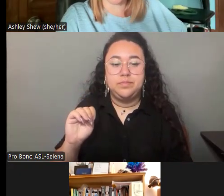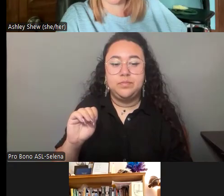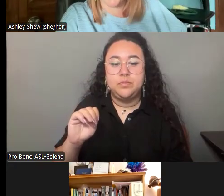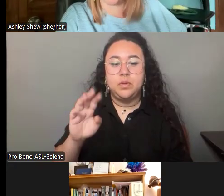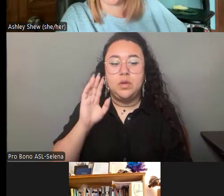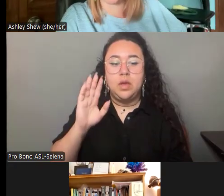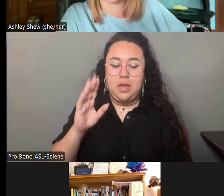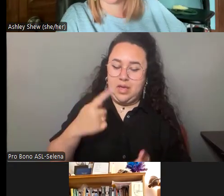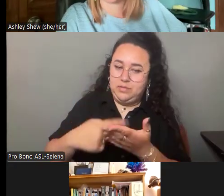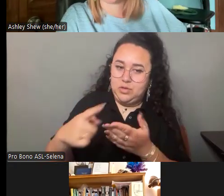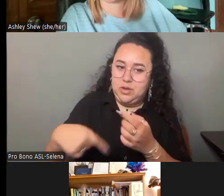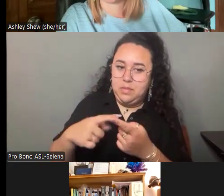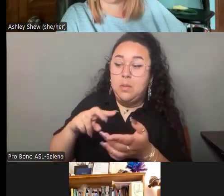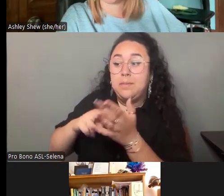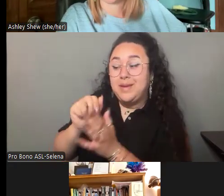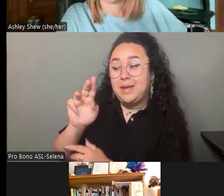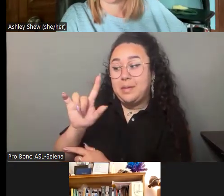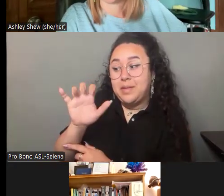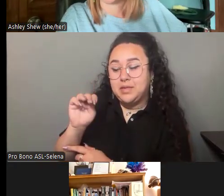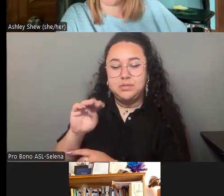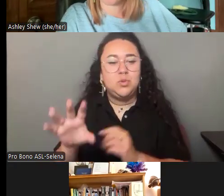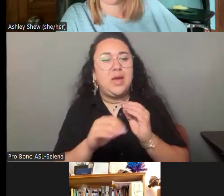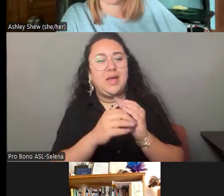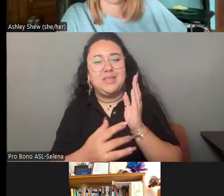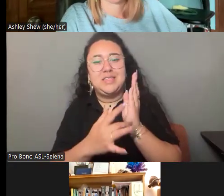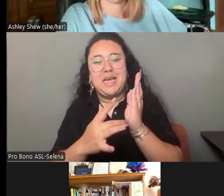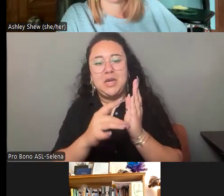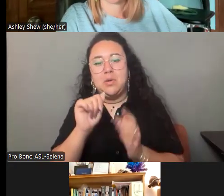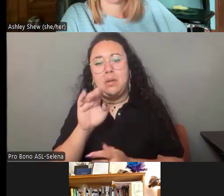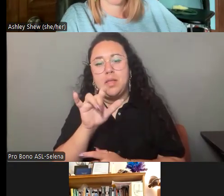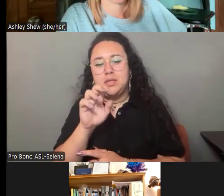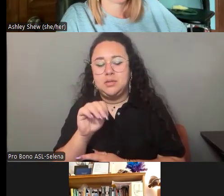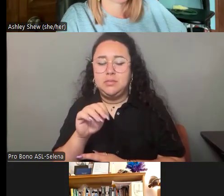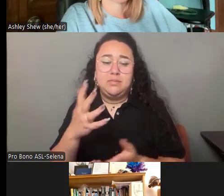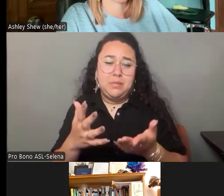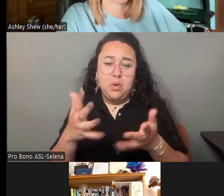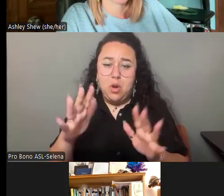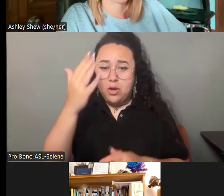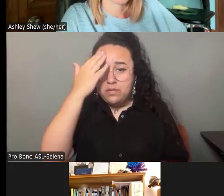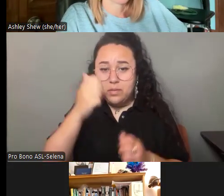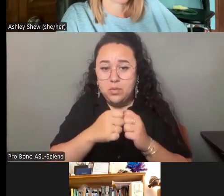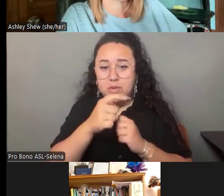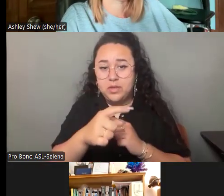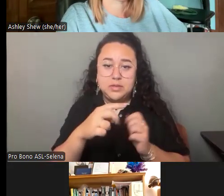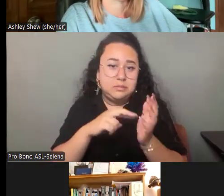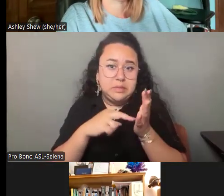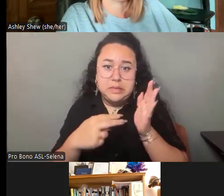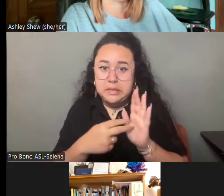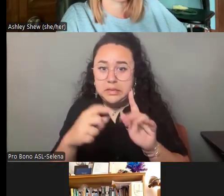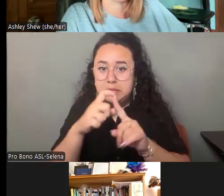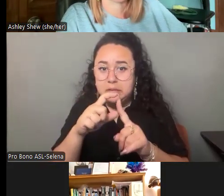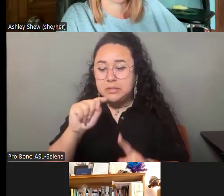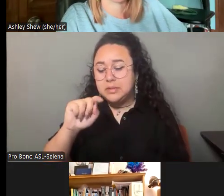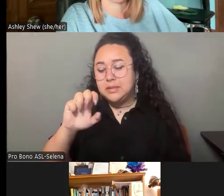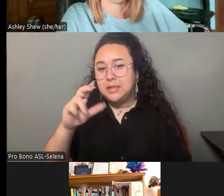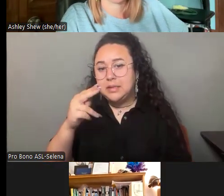ableism is to talk about what technoableism is. This might be a definition that some of you are already familiar with. So this is the T.L.